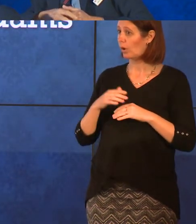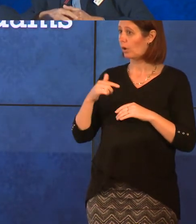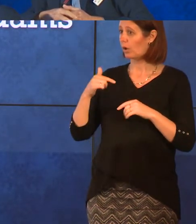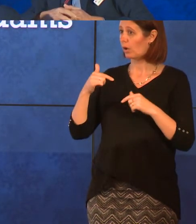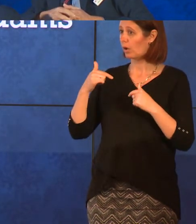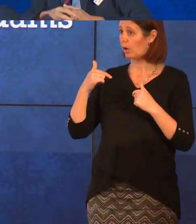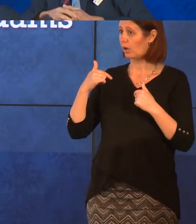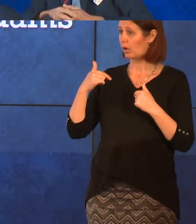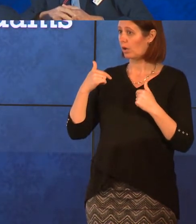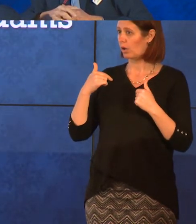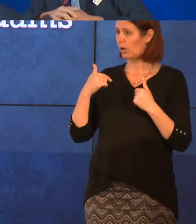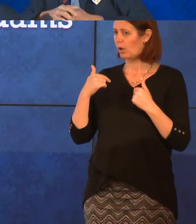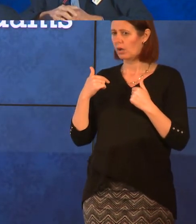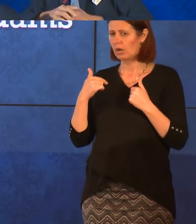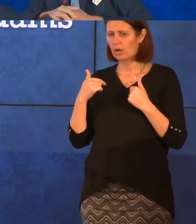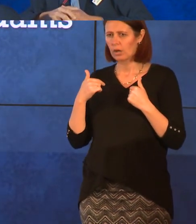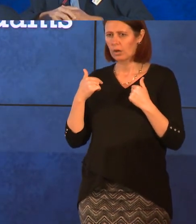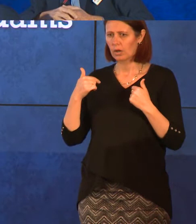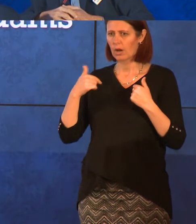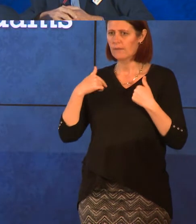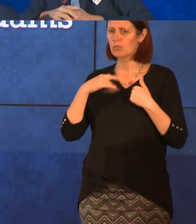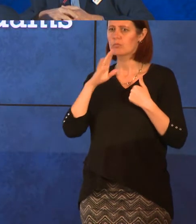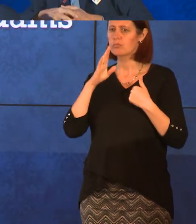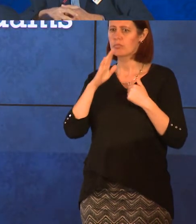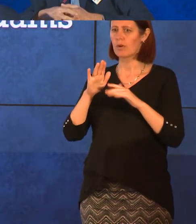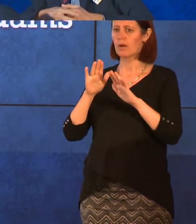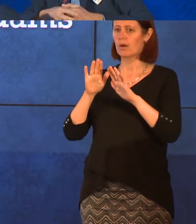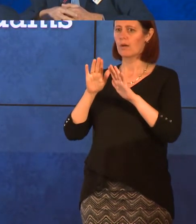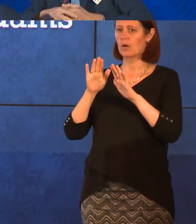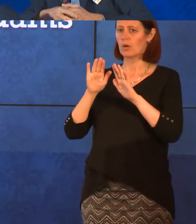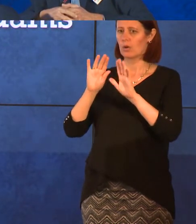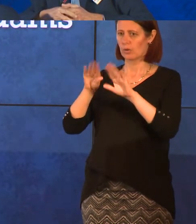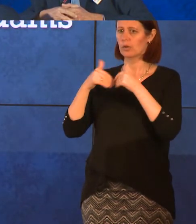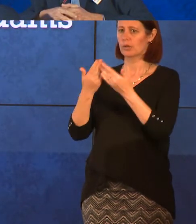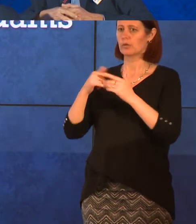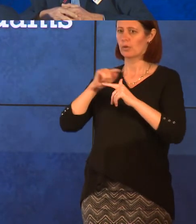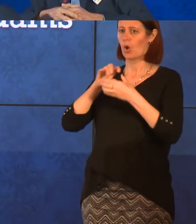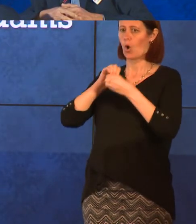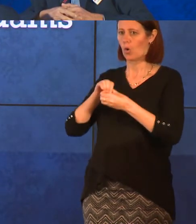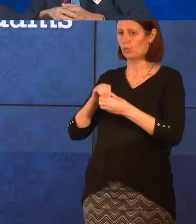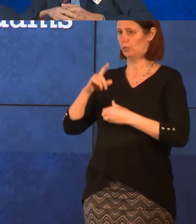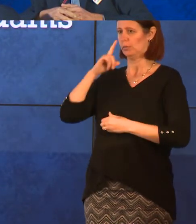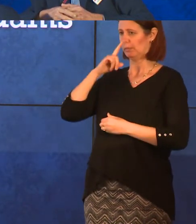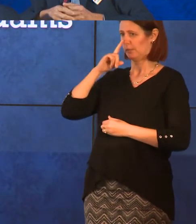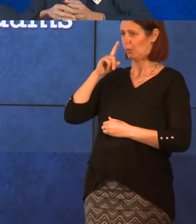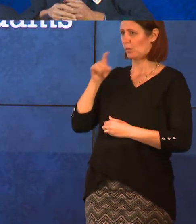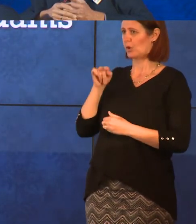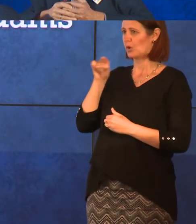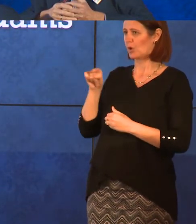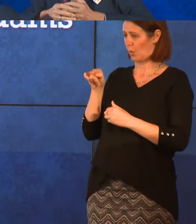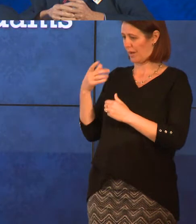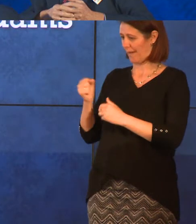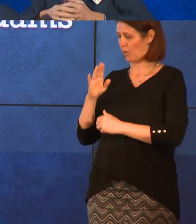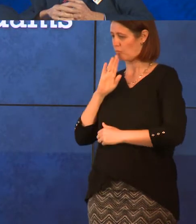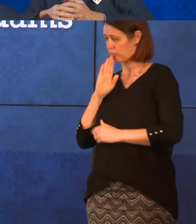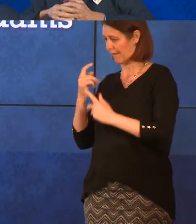owners. And many stories of kind of like kind of these unholy alliances between